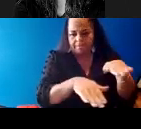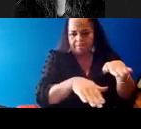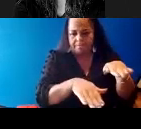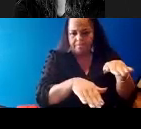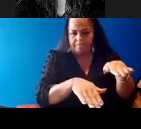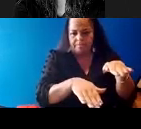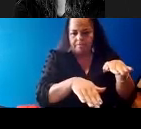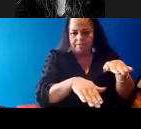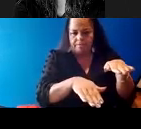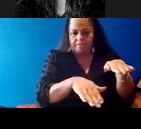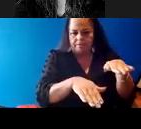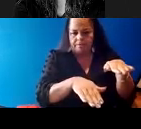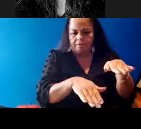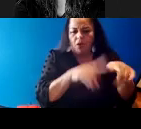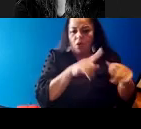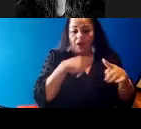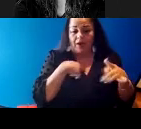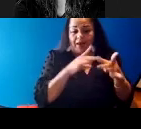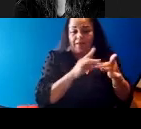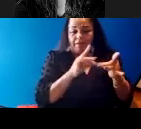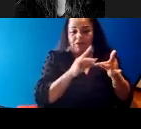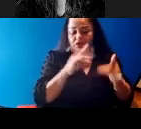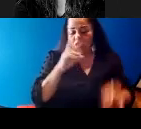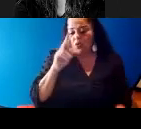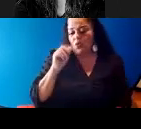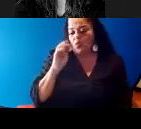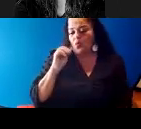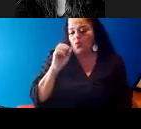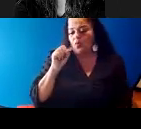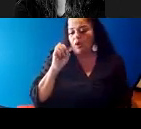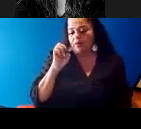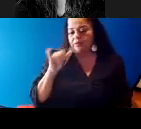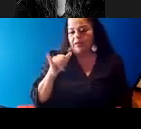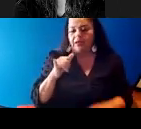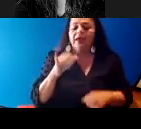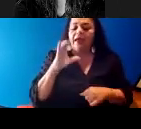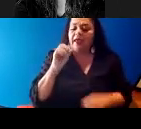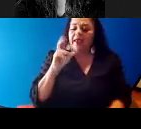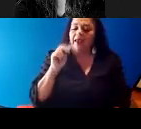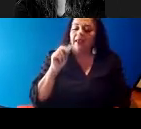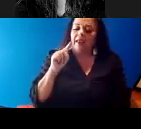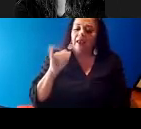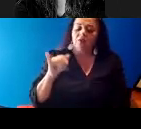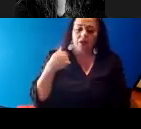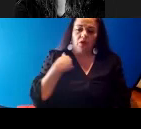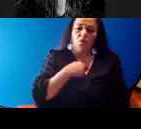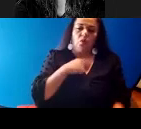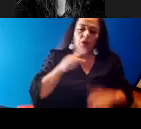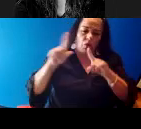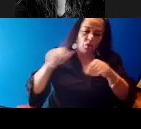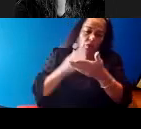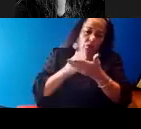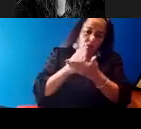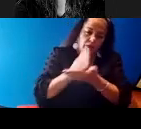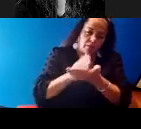dig into this. And so when I mentioned Ramsey County earlier as one of the places we're doing some deeper work in, we went through some of this process, but we're really